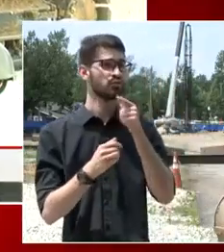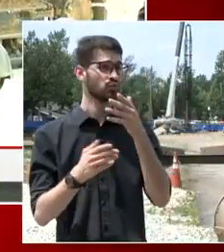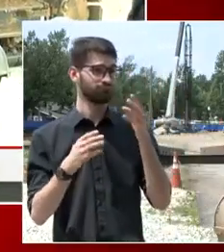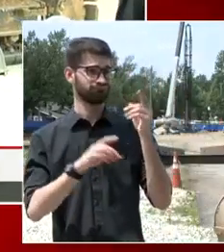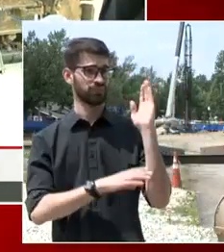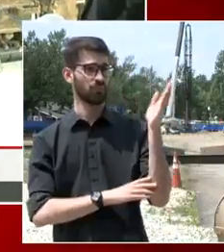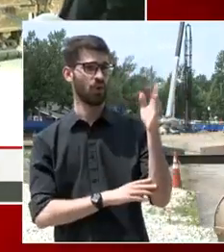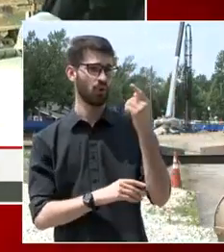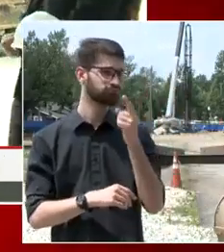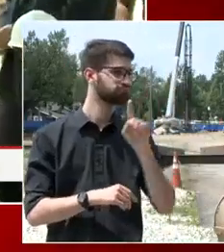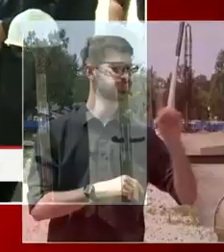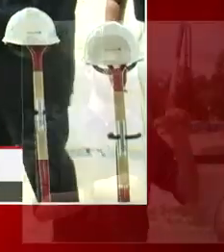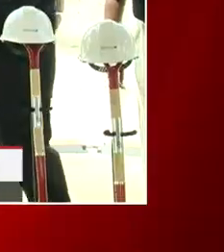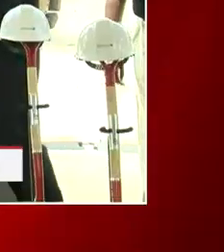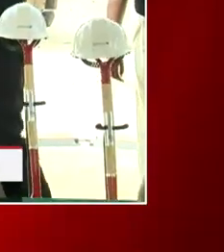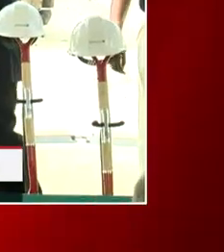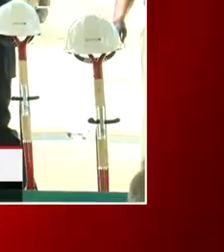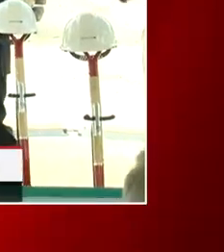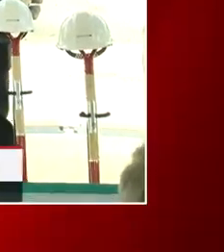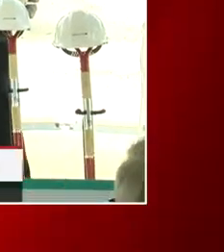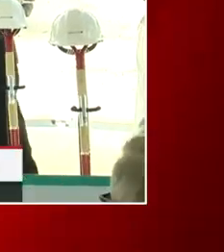for the groundbreaking.